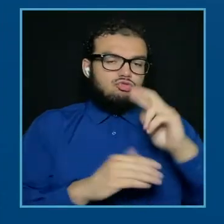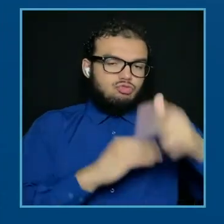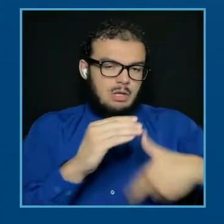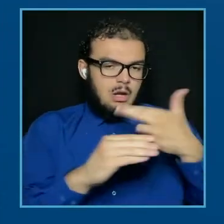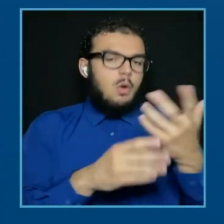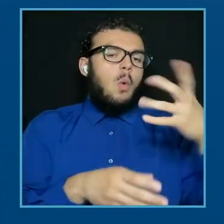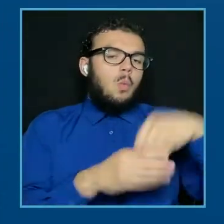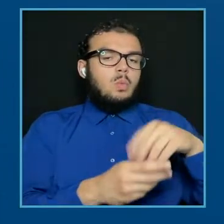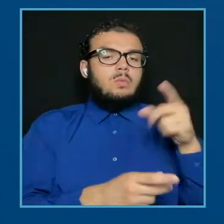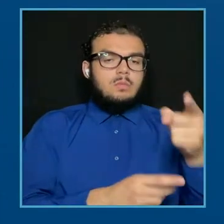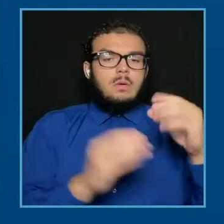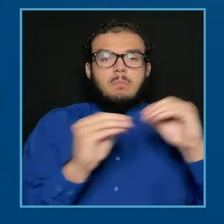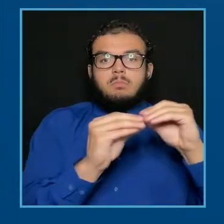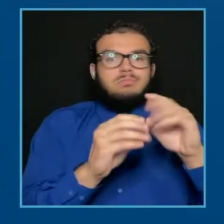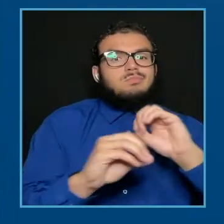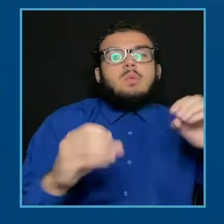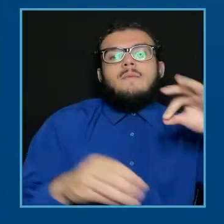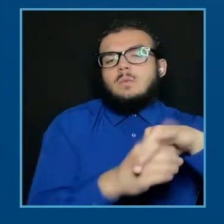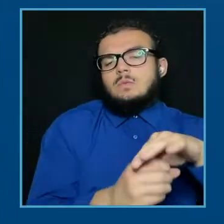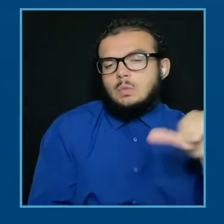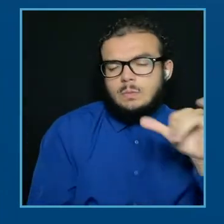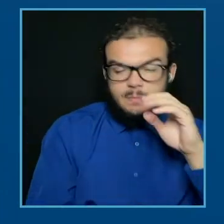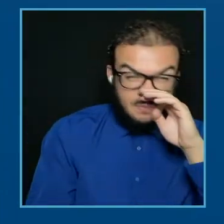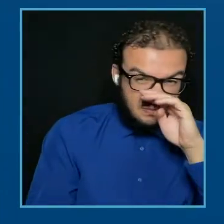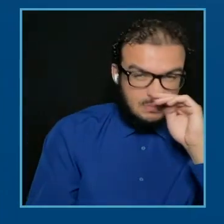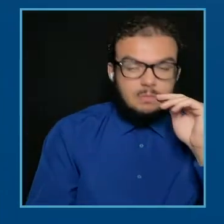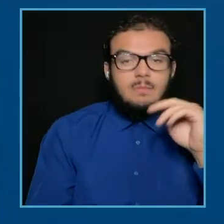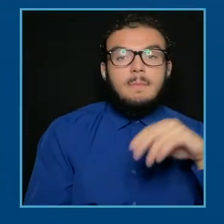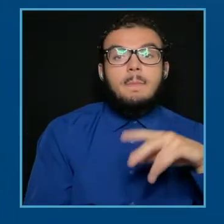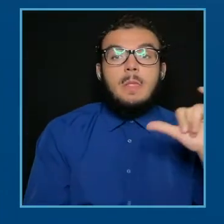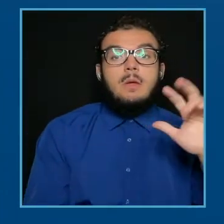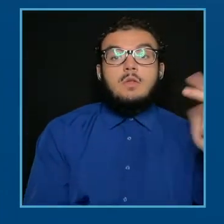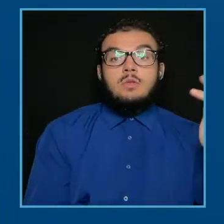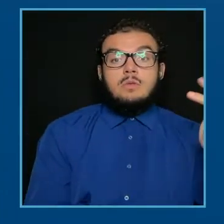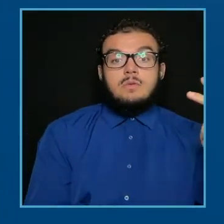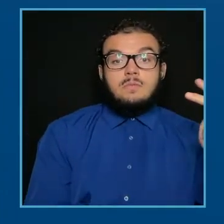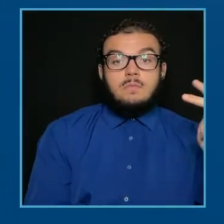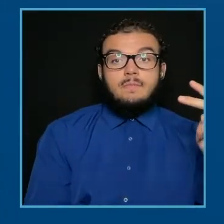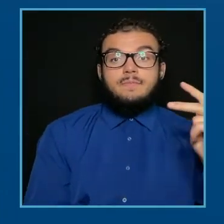no votes at all. Accordingly, the third round of balloting